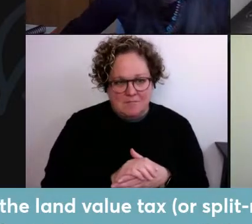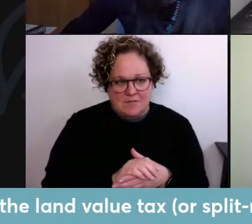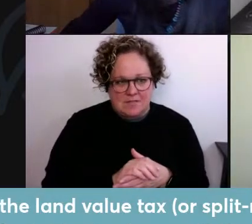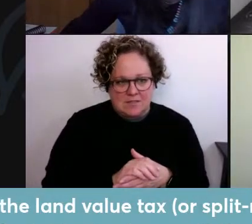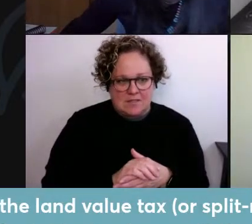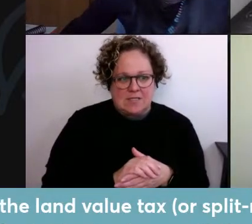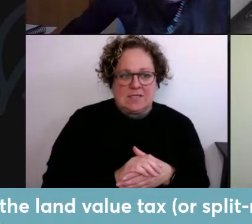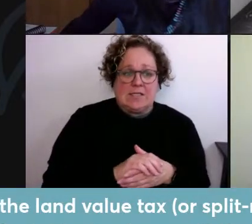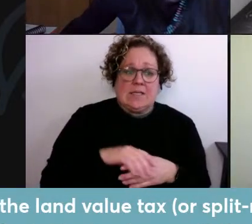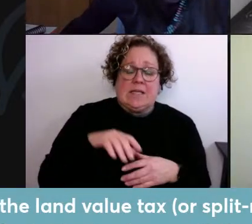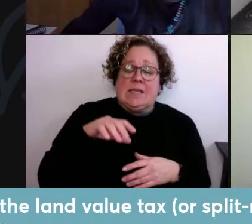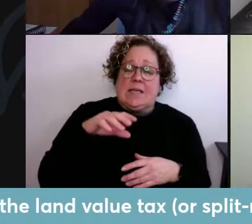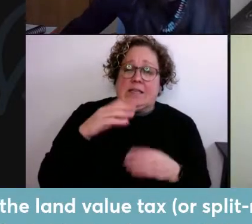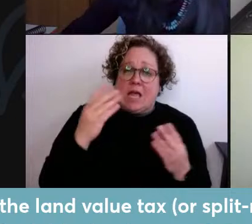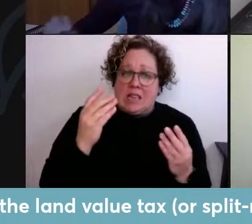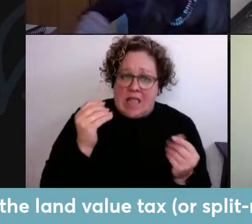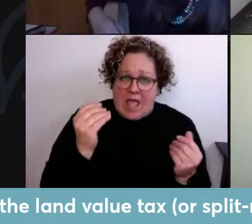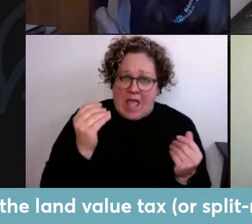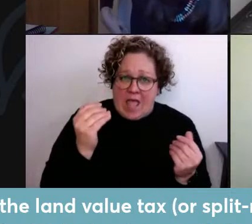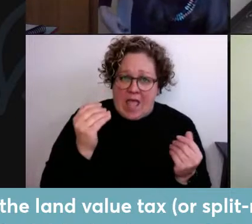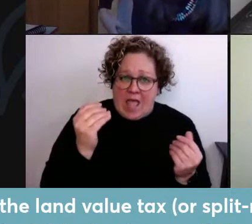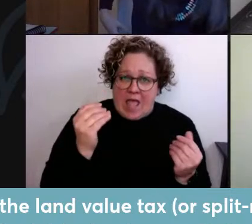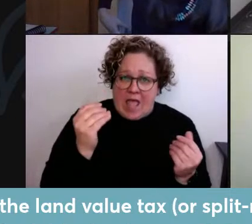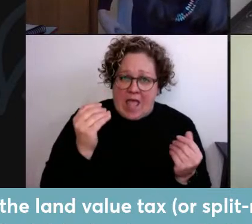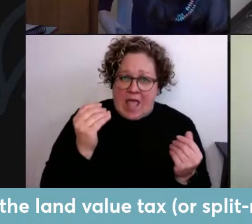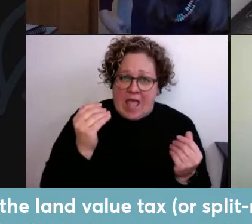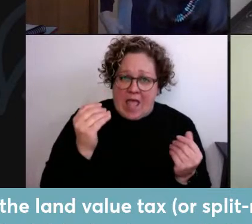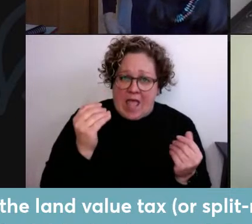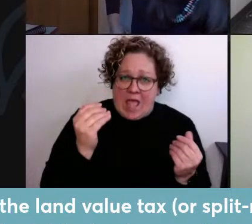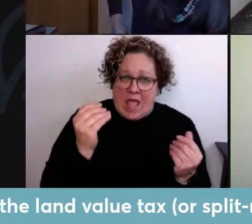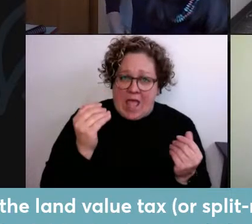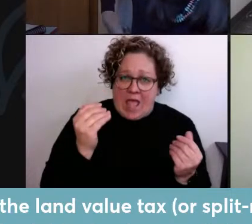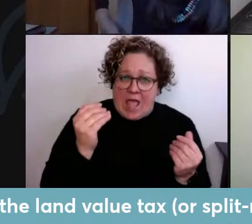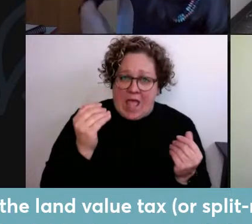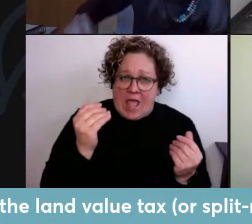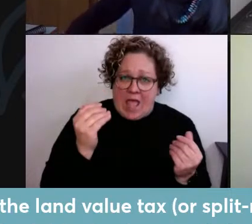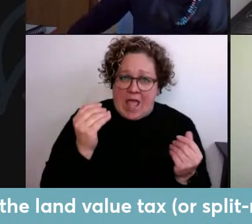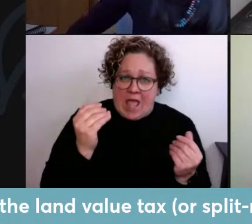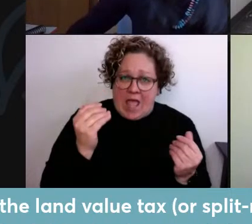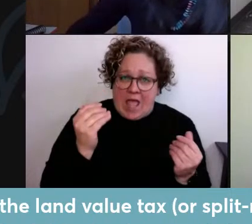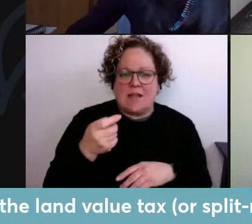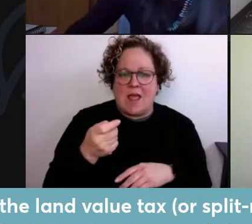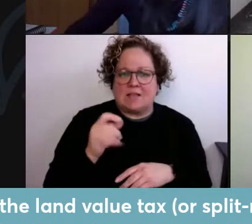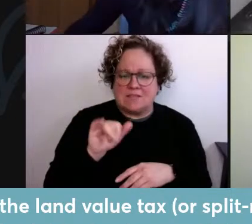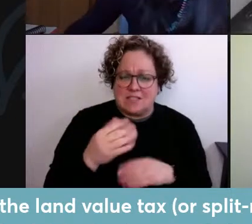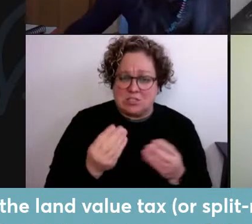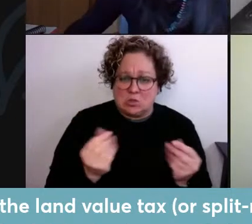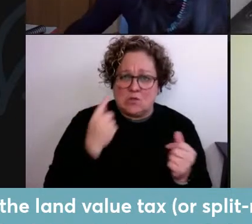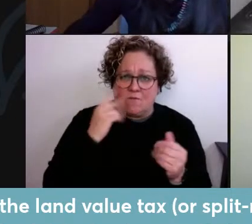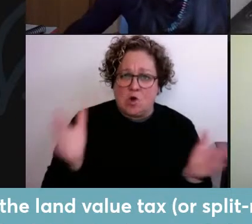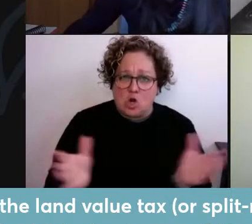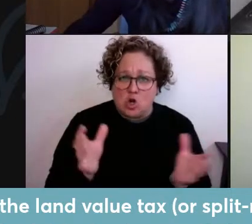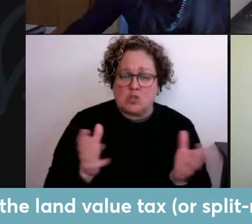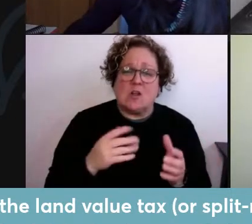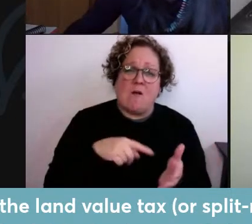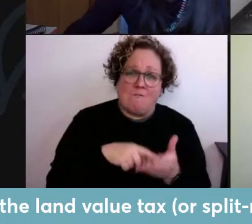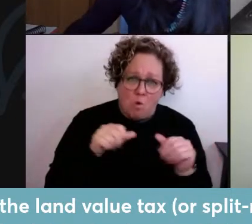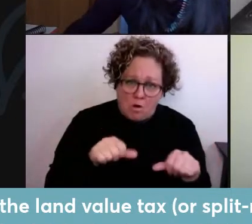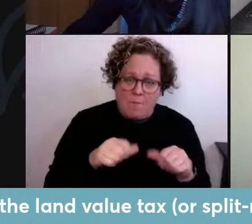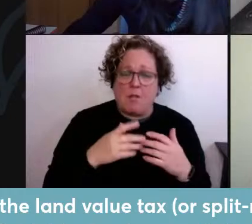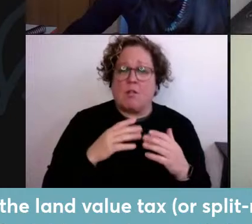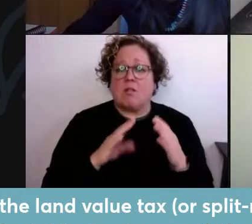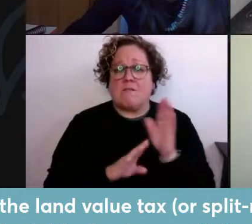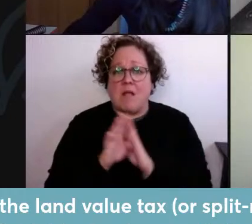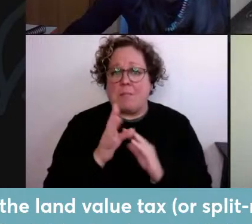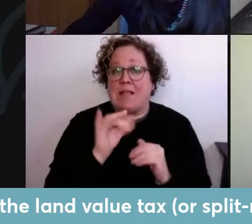But is the land value tax or split rate tax a solution for encouraging affordable development? And if so, why is